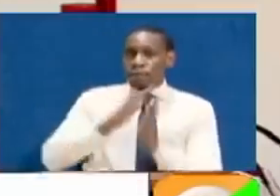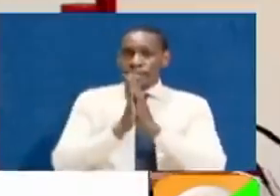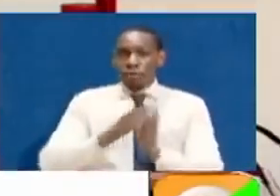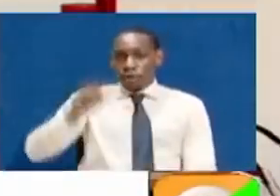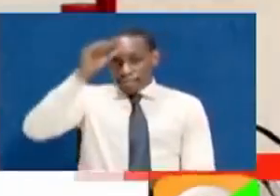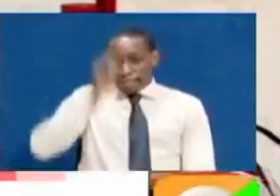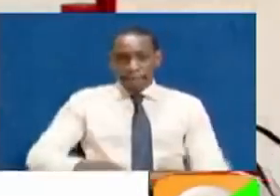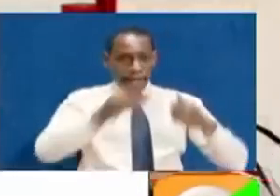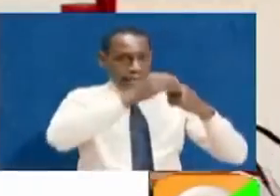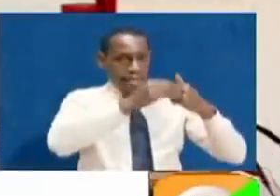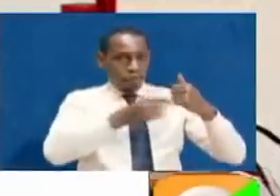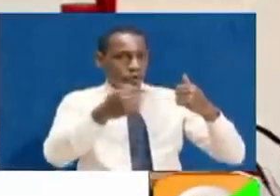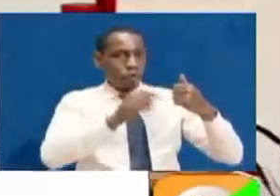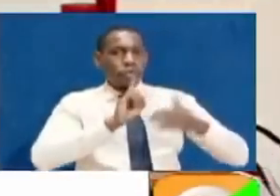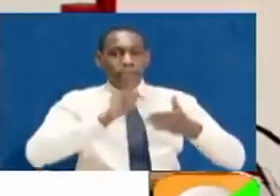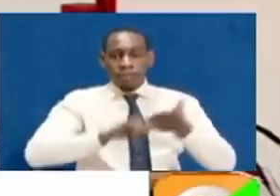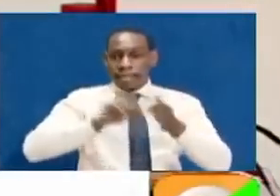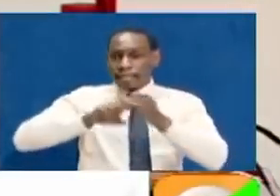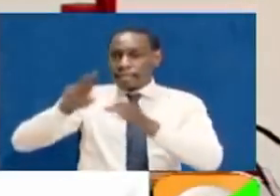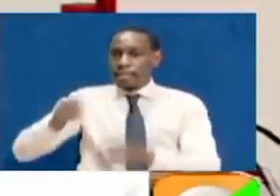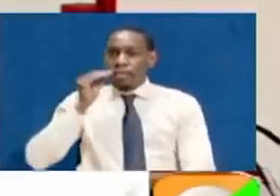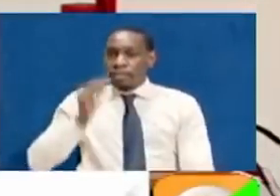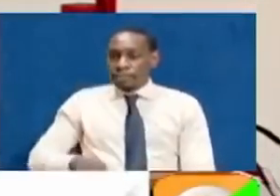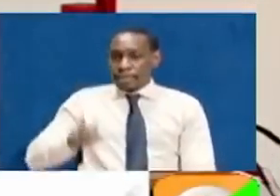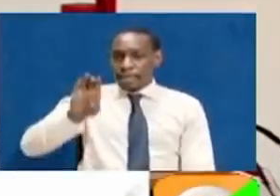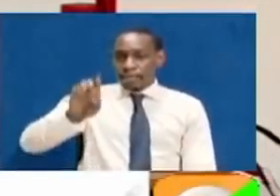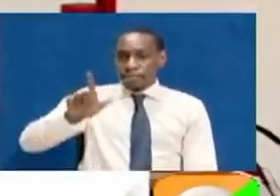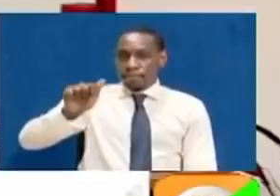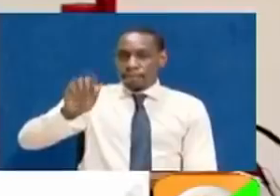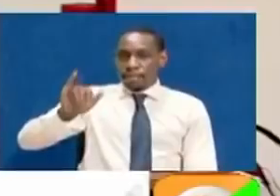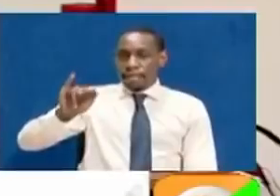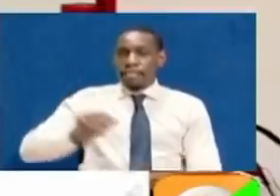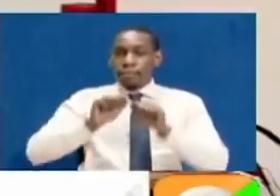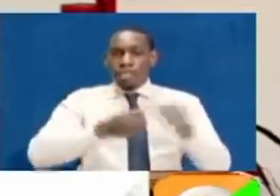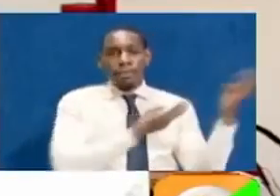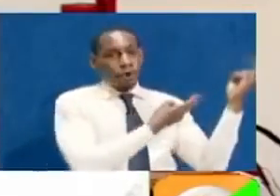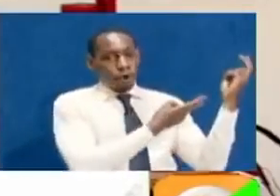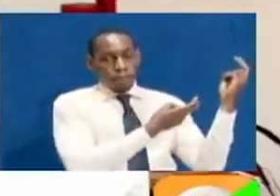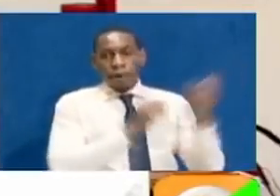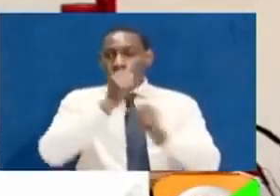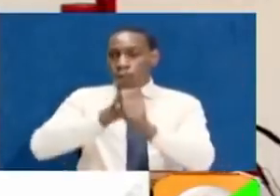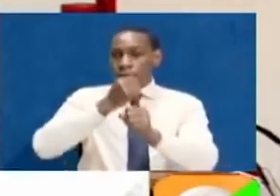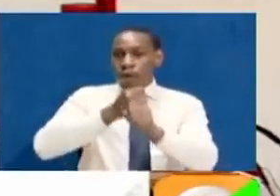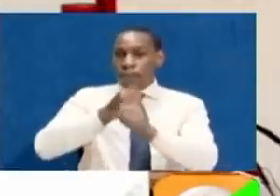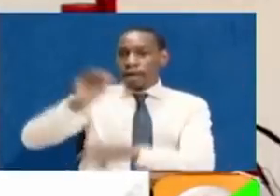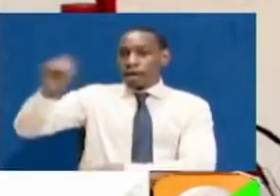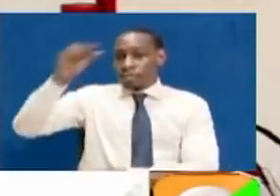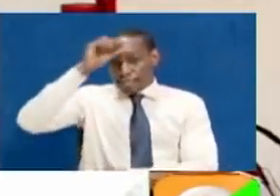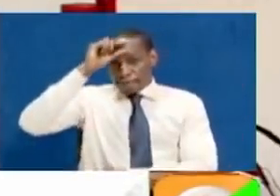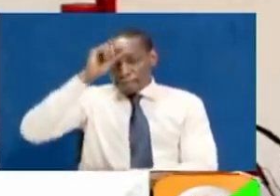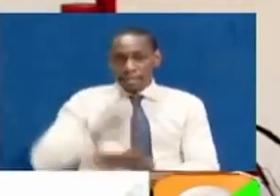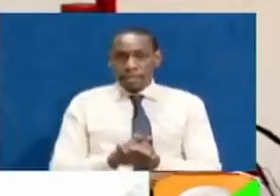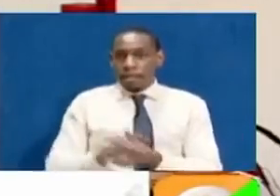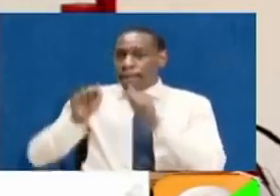The governor, Mike Sonko, now says the resignation of Speaker Beatrice Elachi could breathe life into the operations of the county